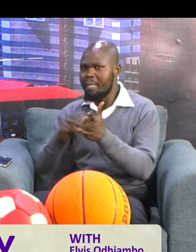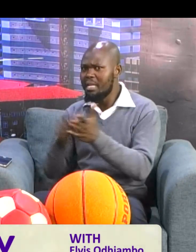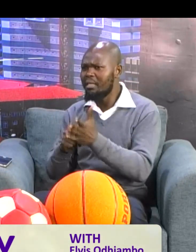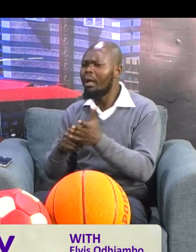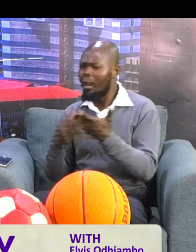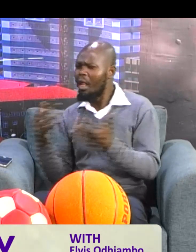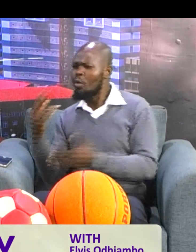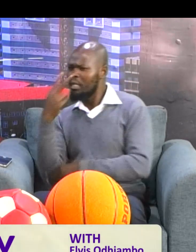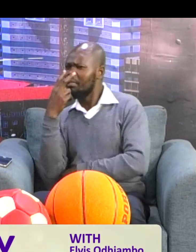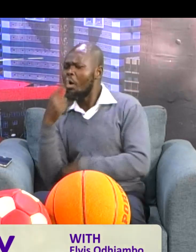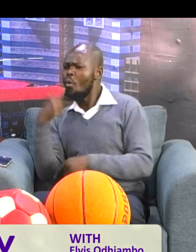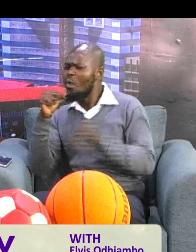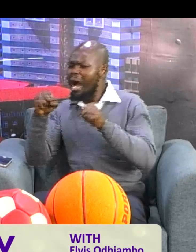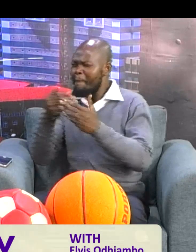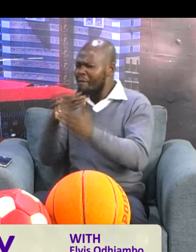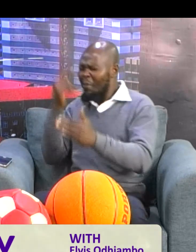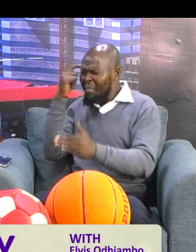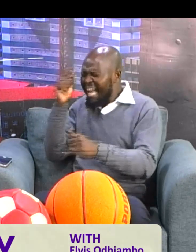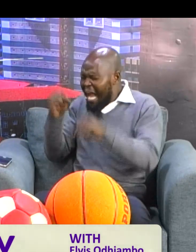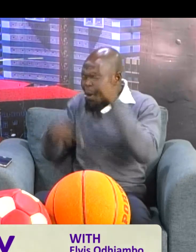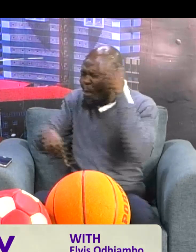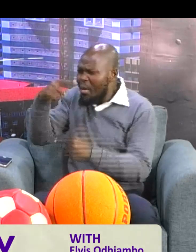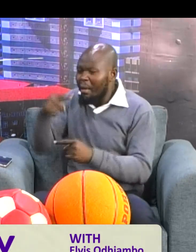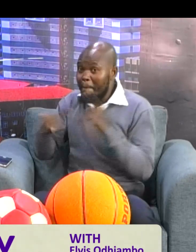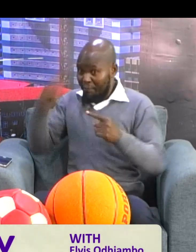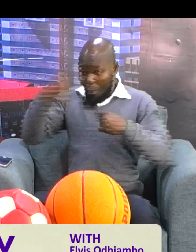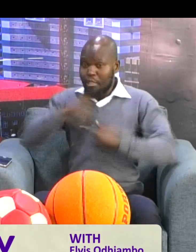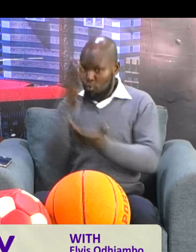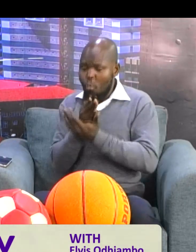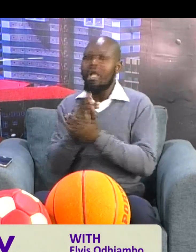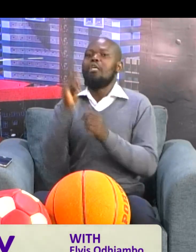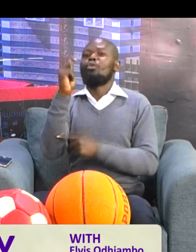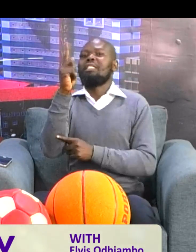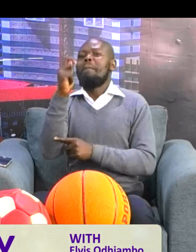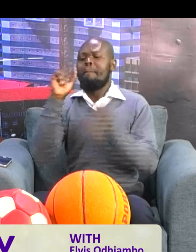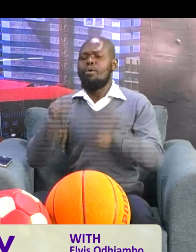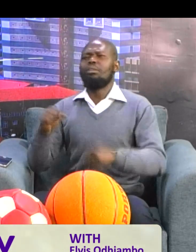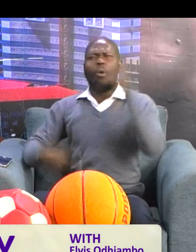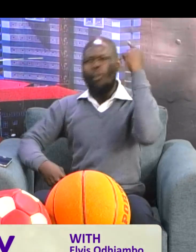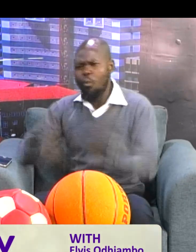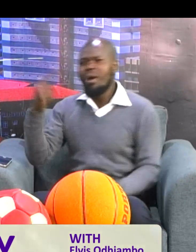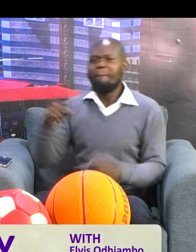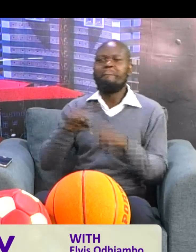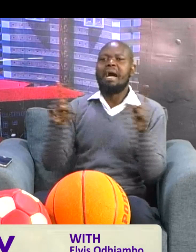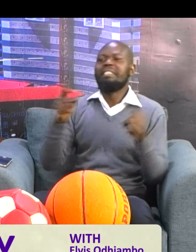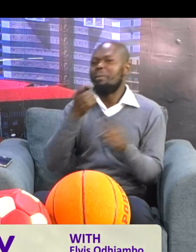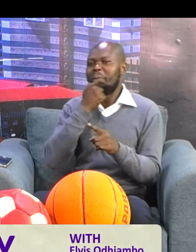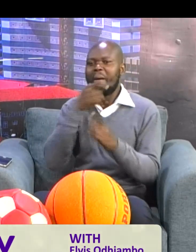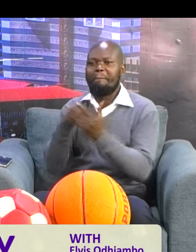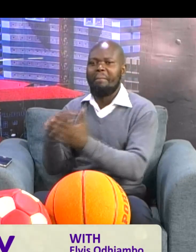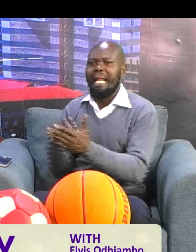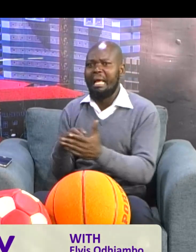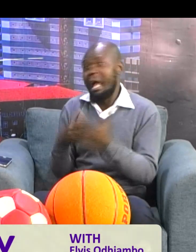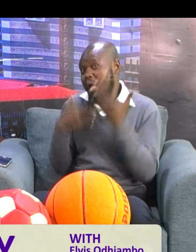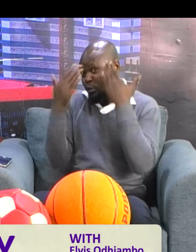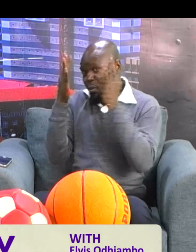yesterday, how good they were yesterday. Before I thought for me I thought Tottenham was going to